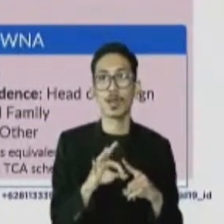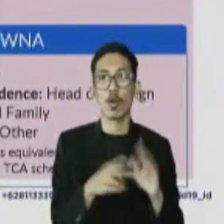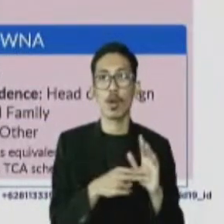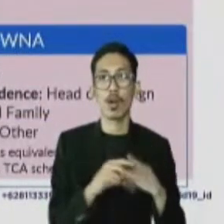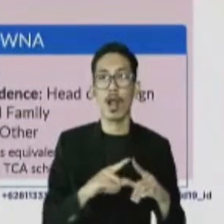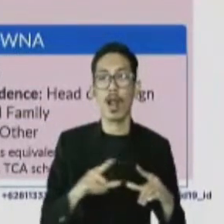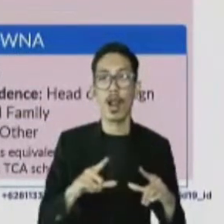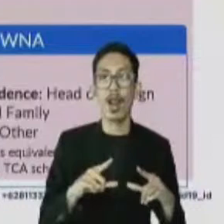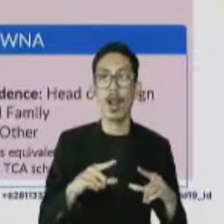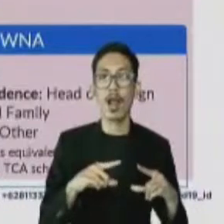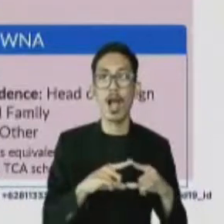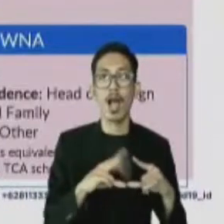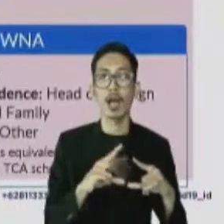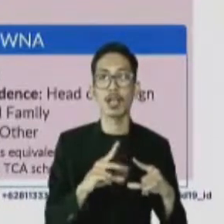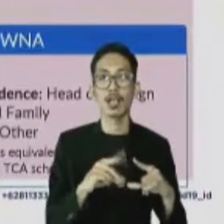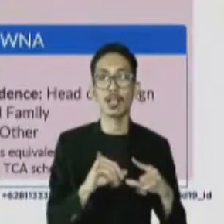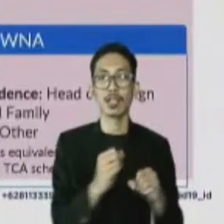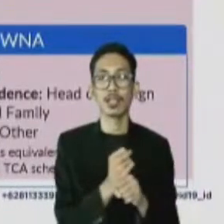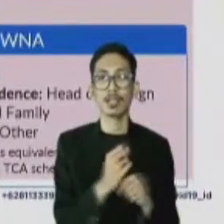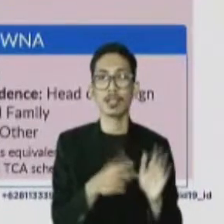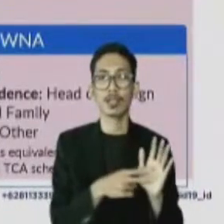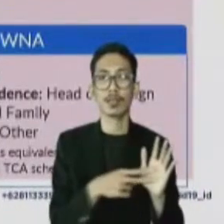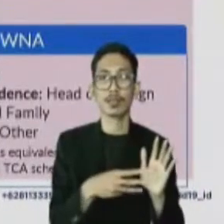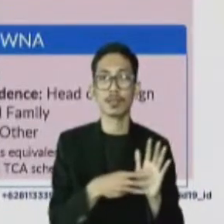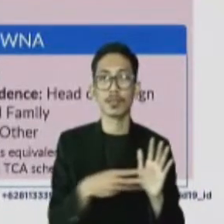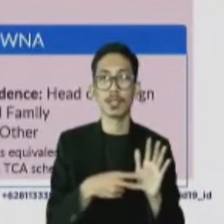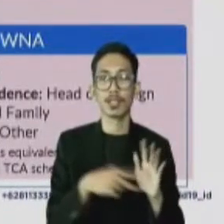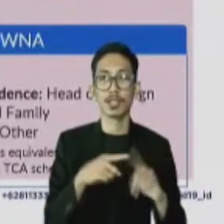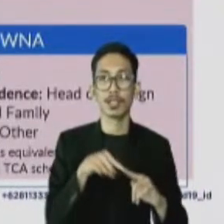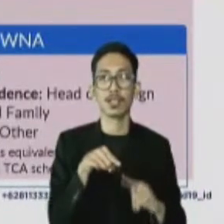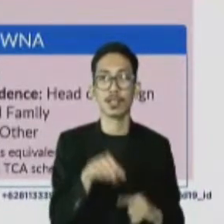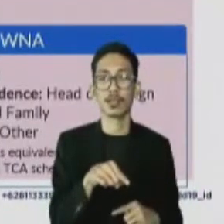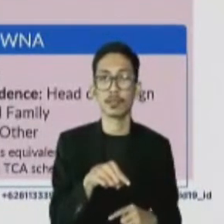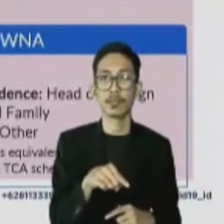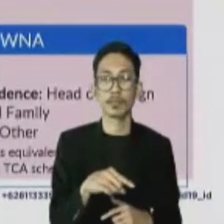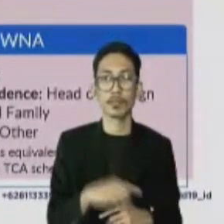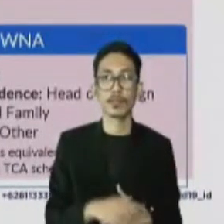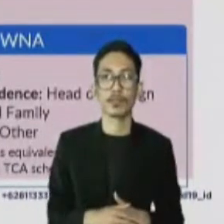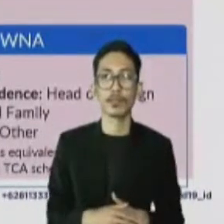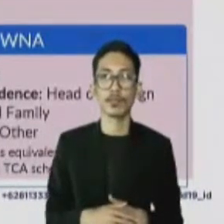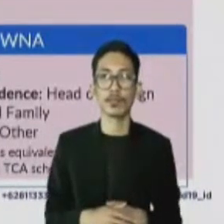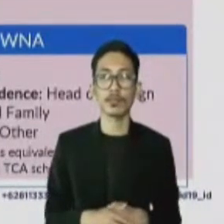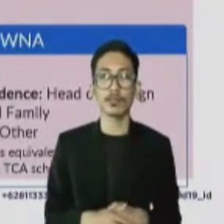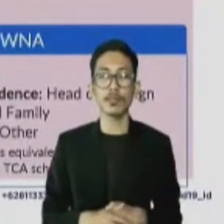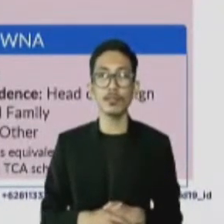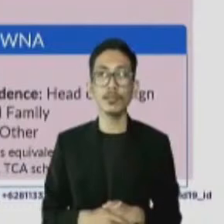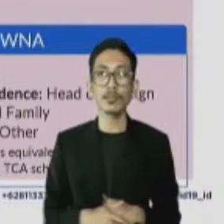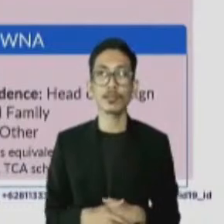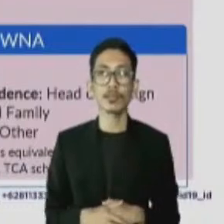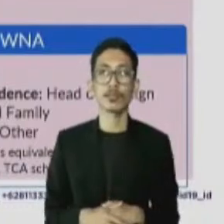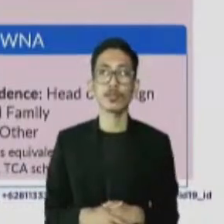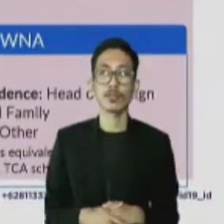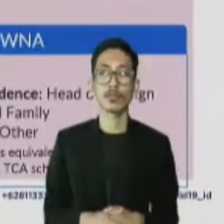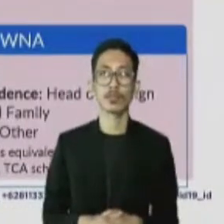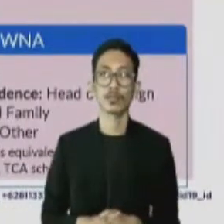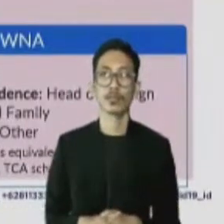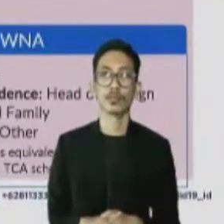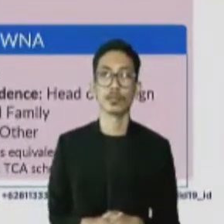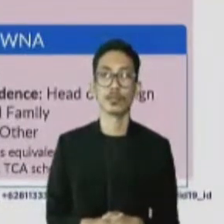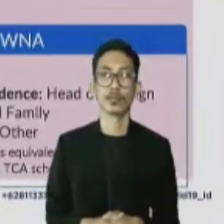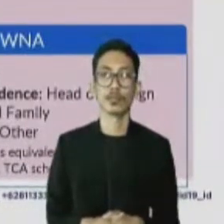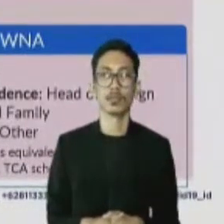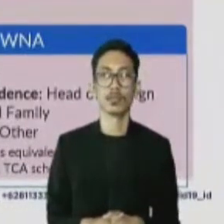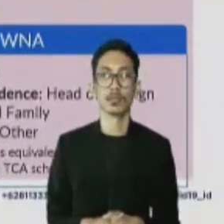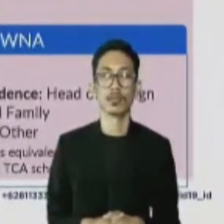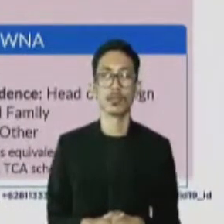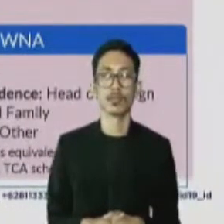first is quarantine duration is 5 times 24 hours after performing the first RT-PCR test on